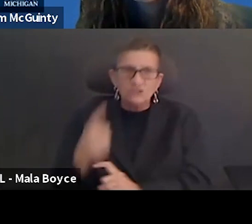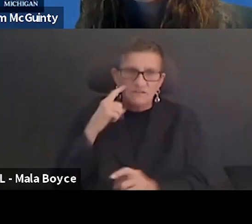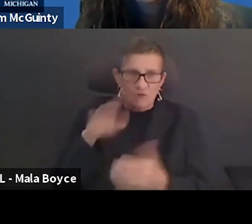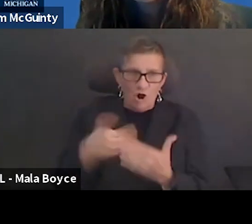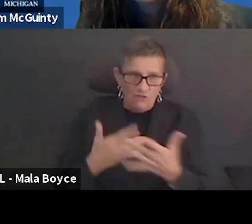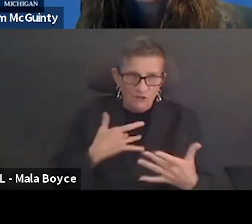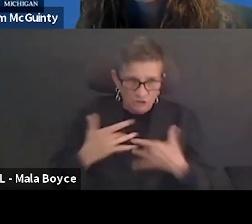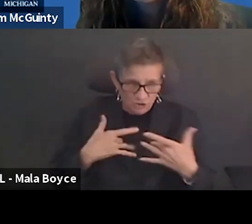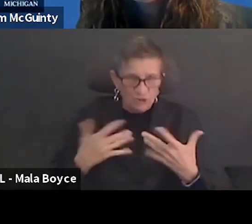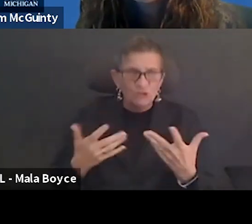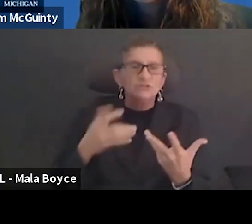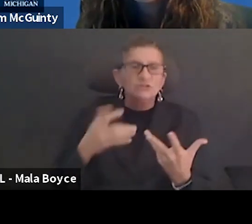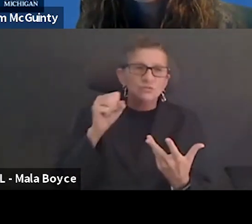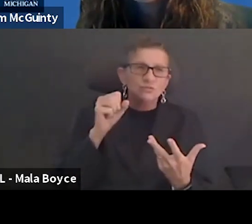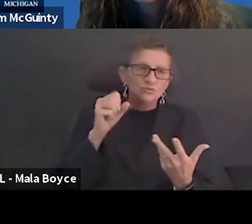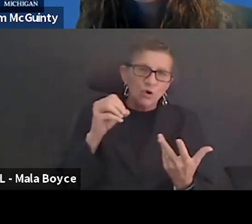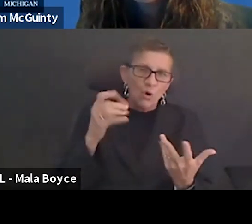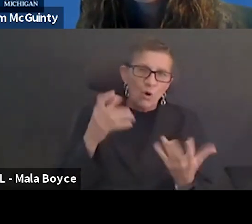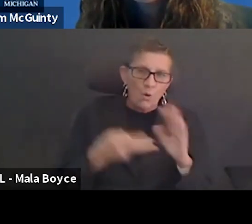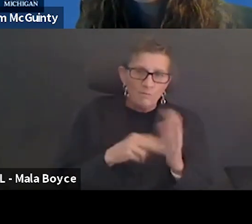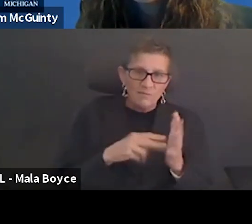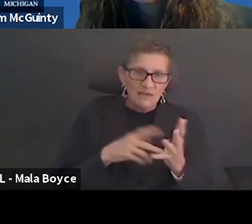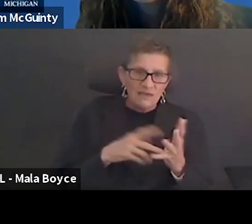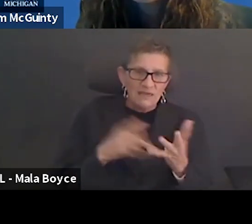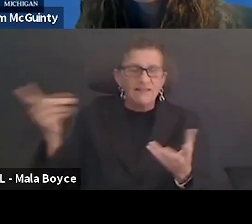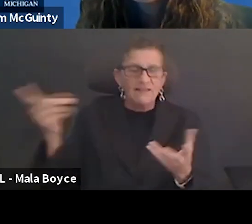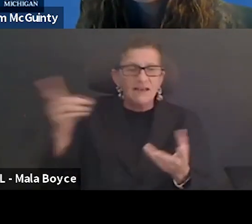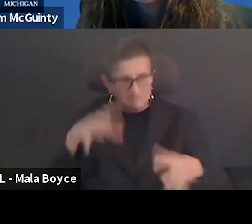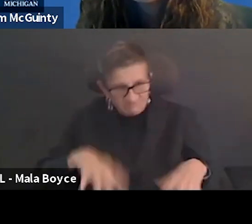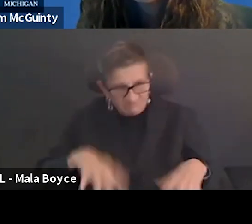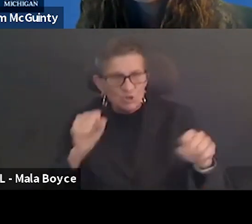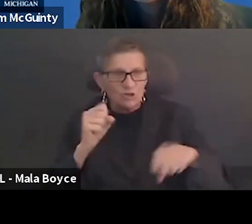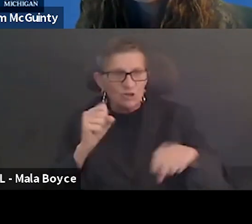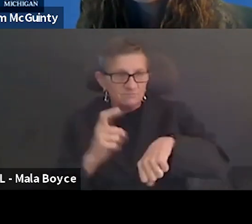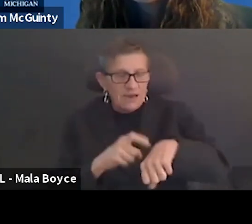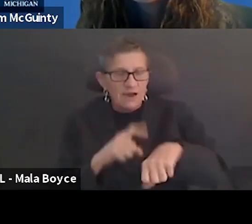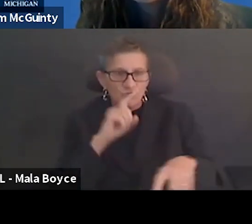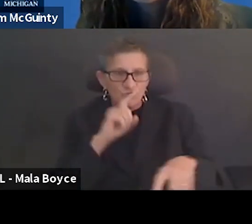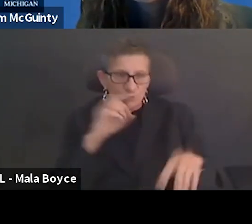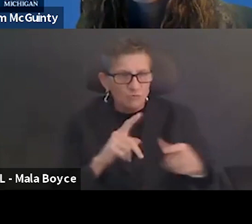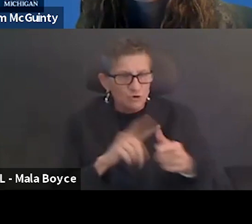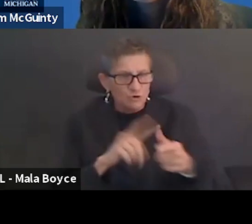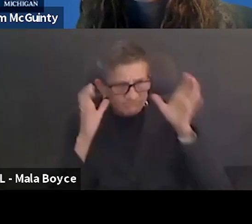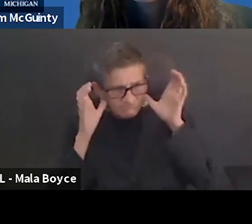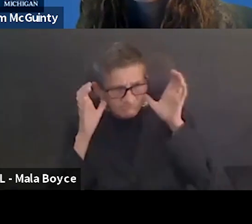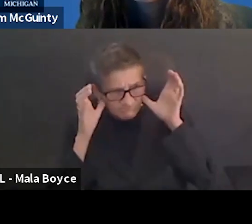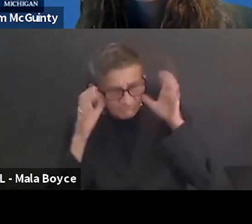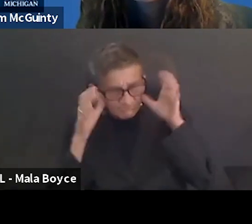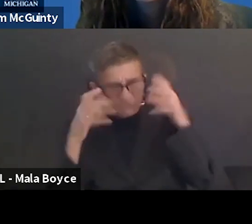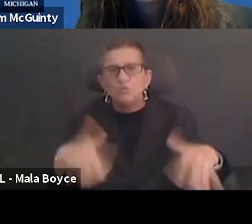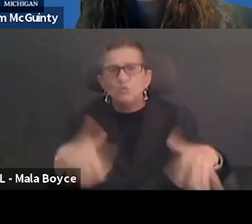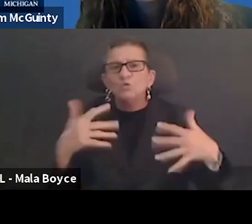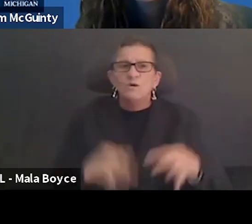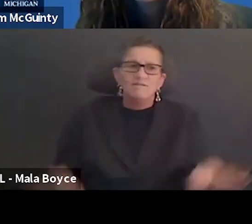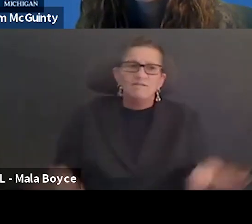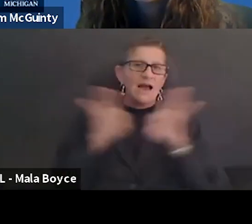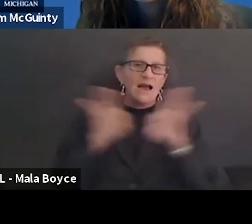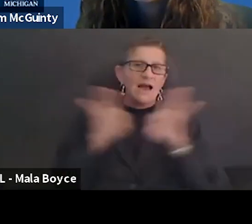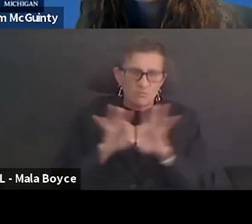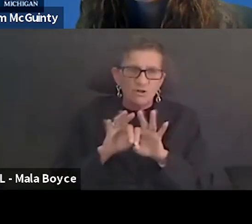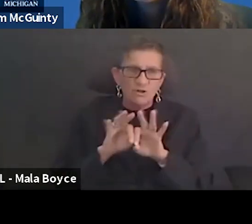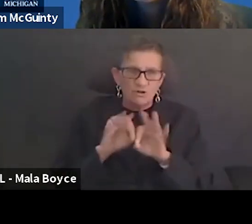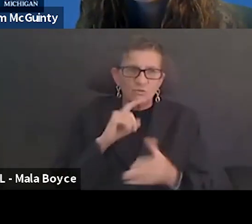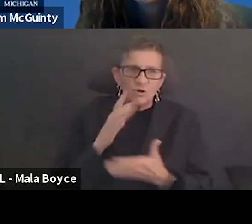showing that, taking this opportunity to hear and to then respond is invaluable and part of growing